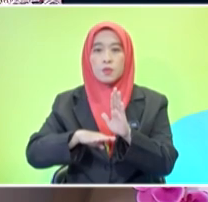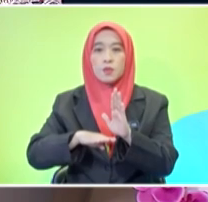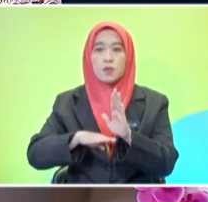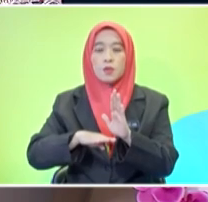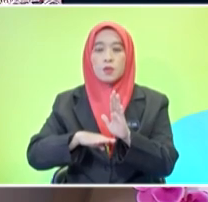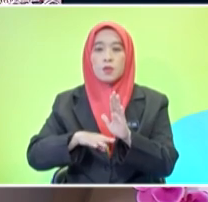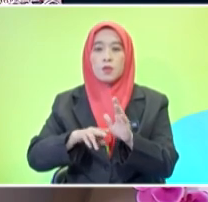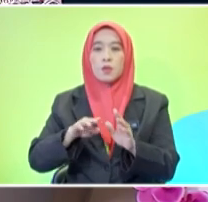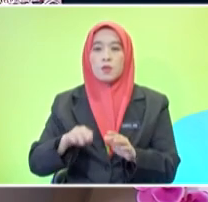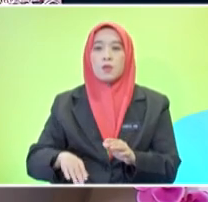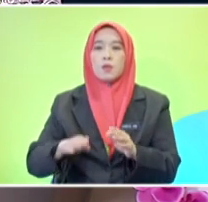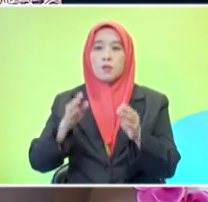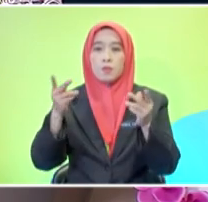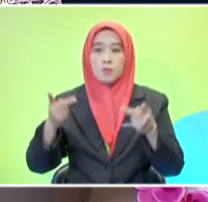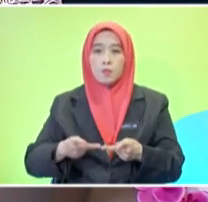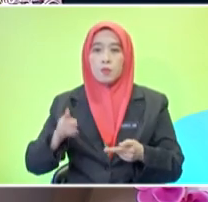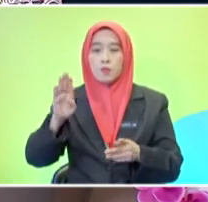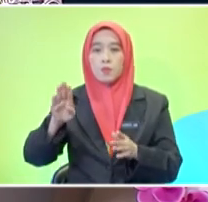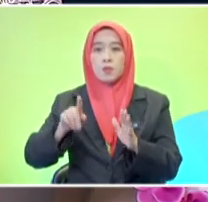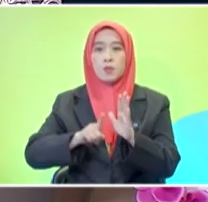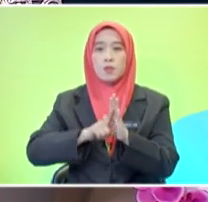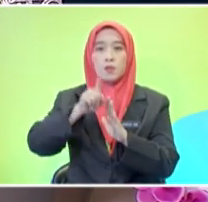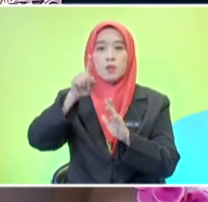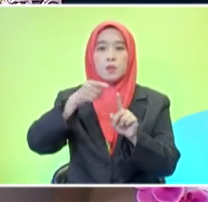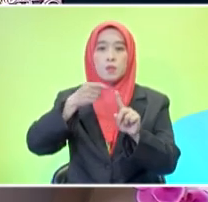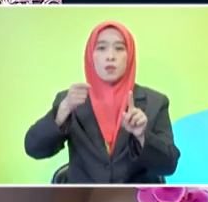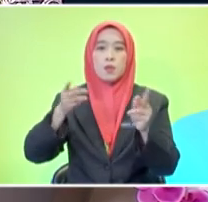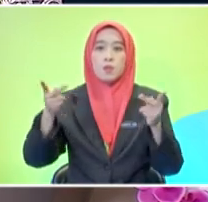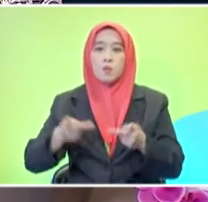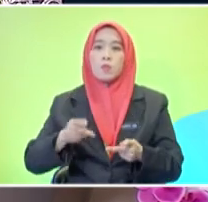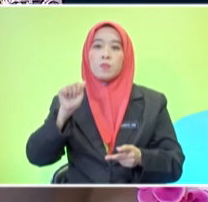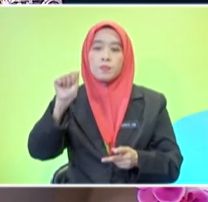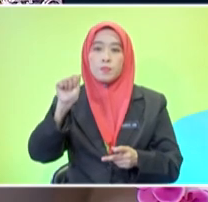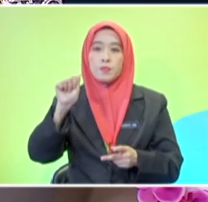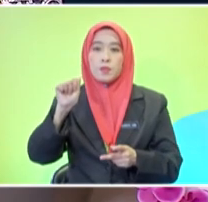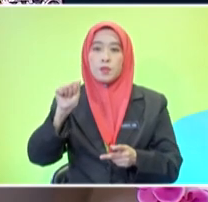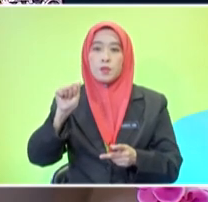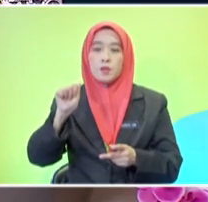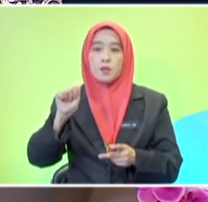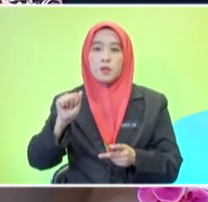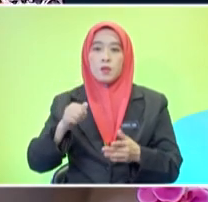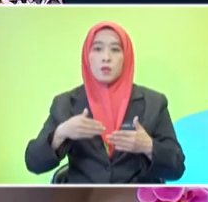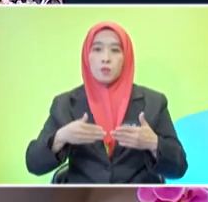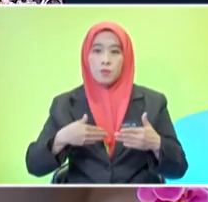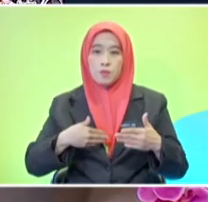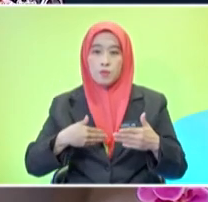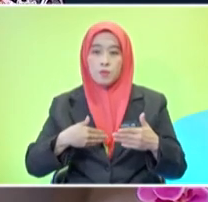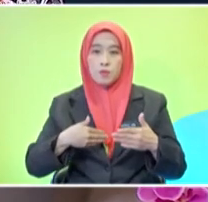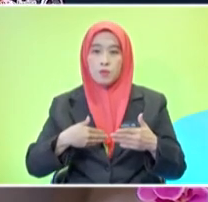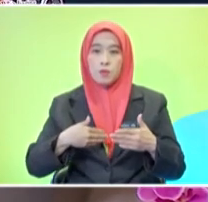much higher, taller compared to the one in A. Ah. There's a reason for it. Okay, but before that, I would